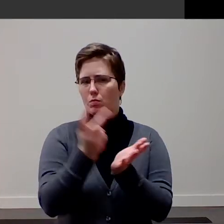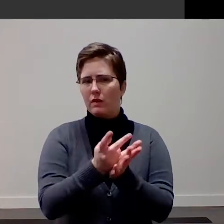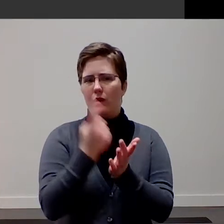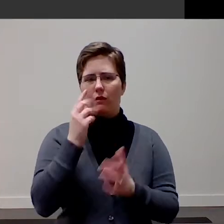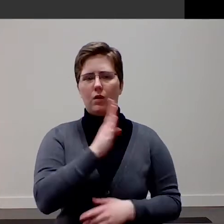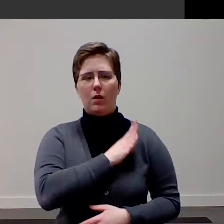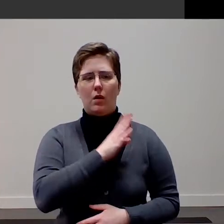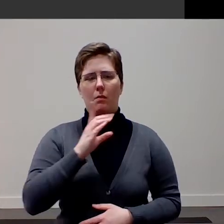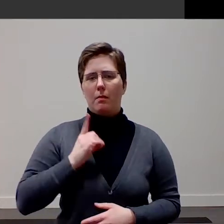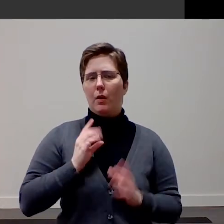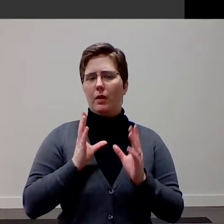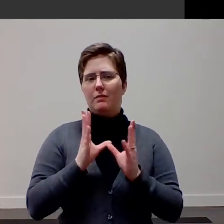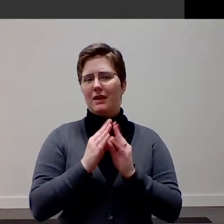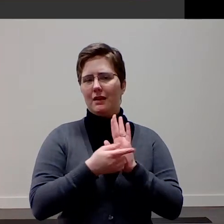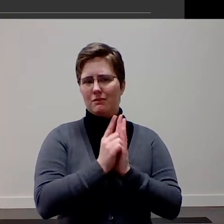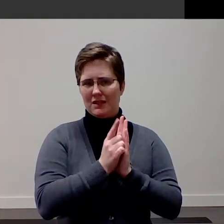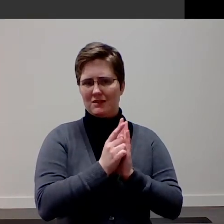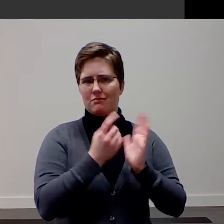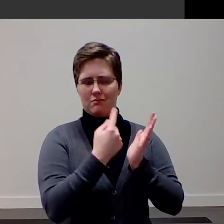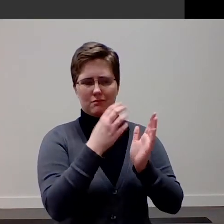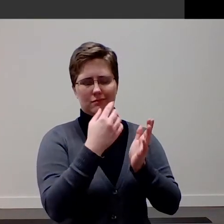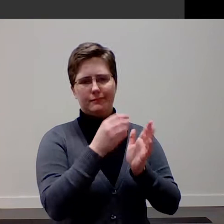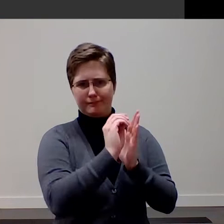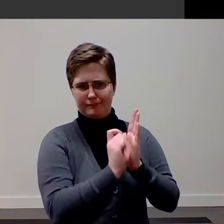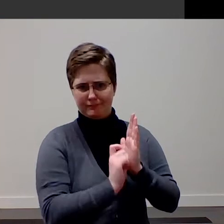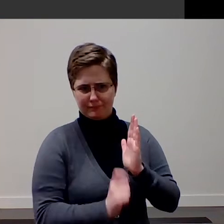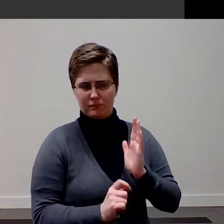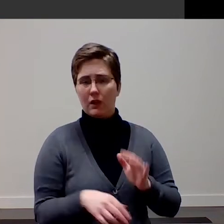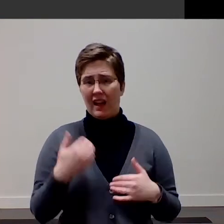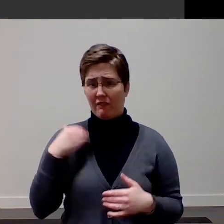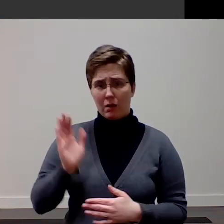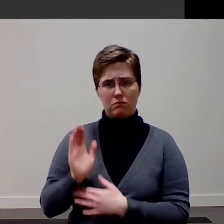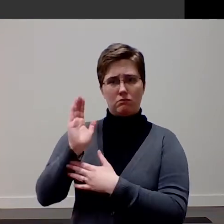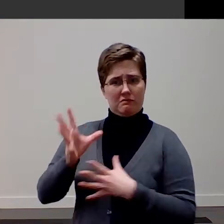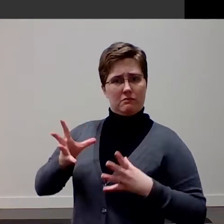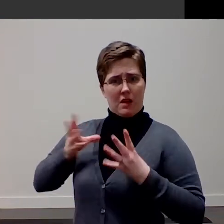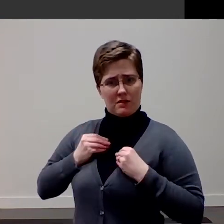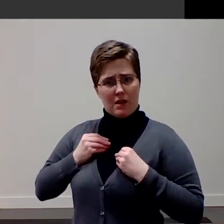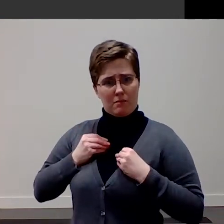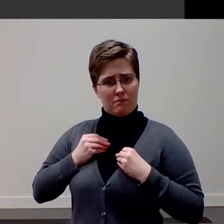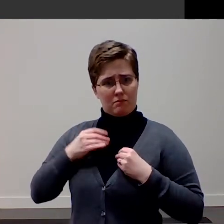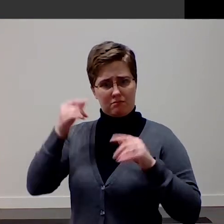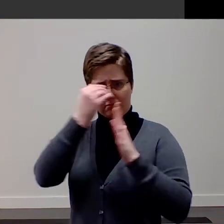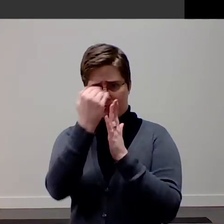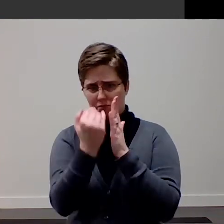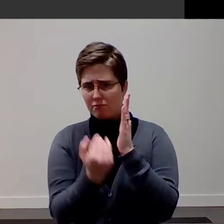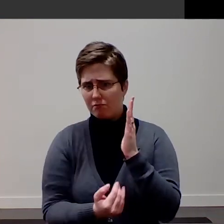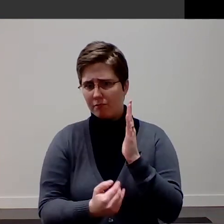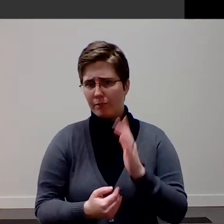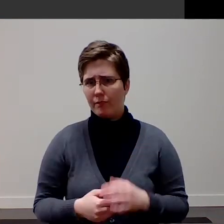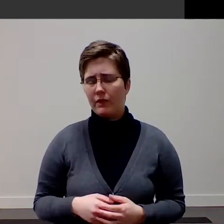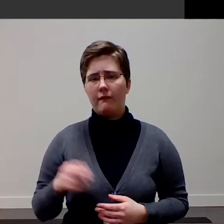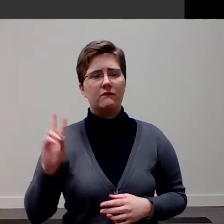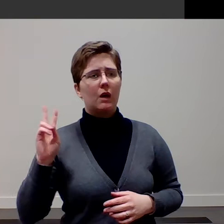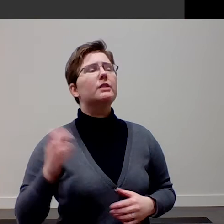the board meeting minutes. Could I have a motion to accept the consent agenda?